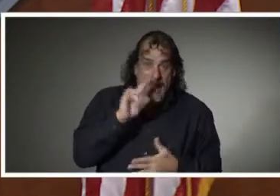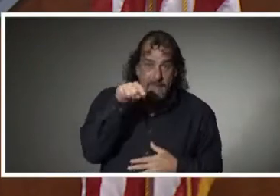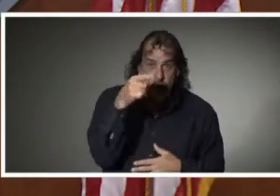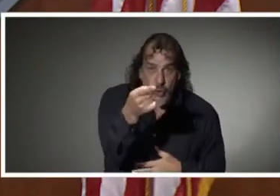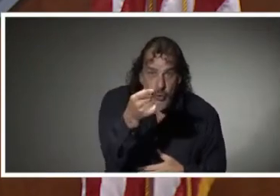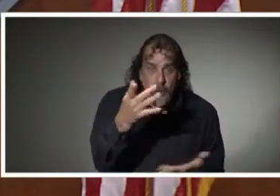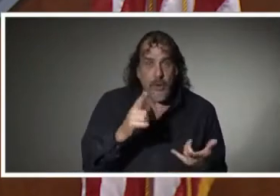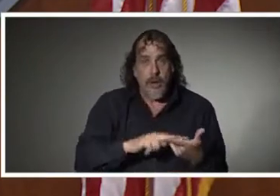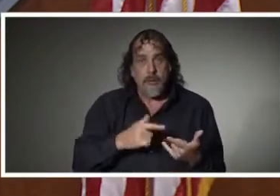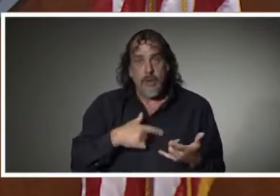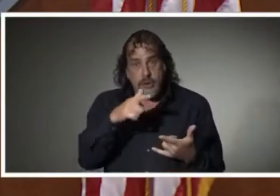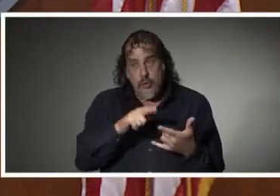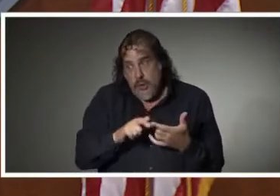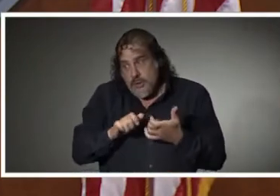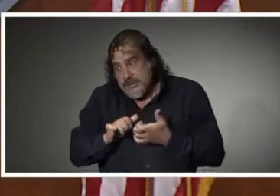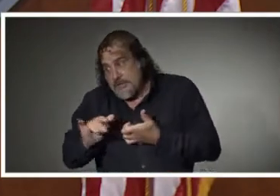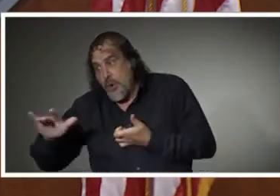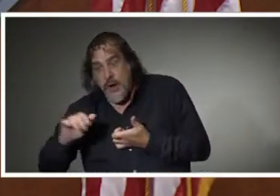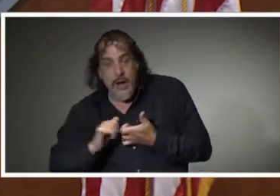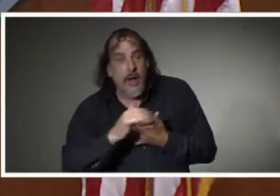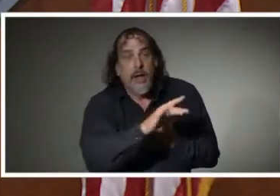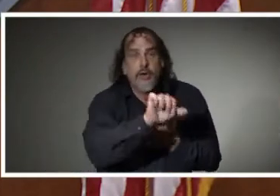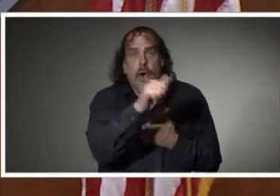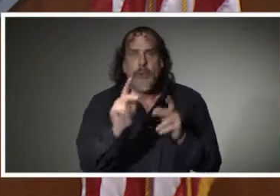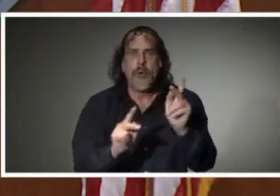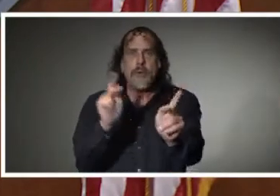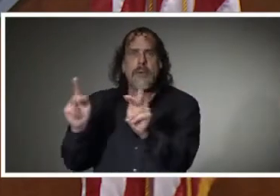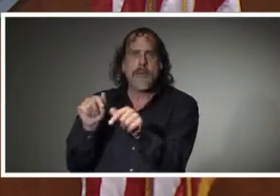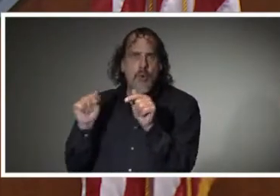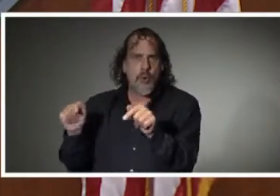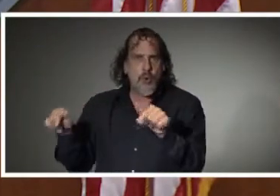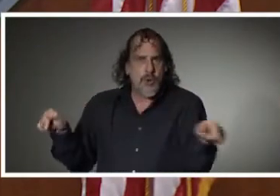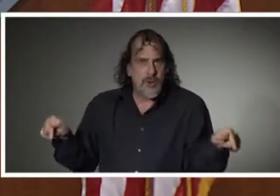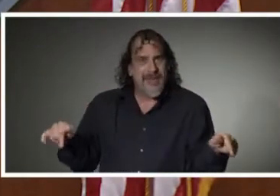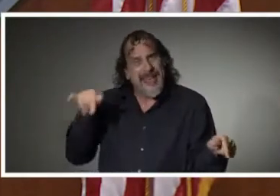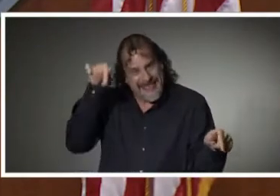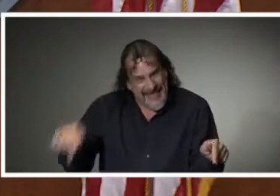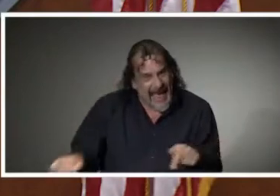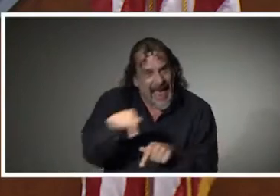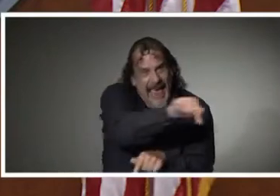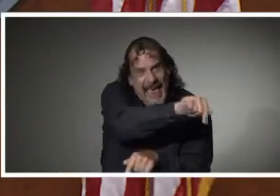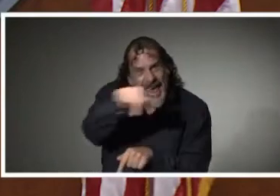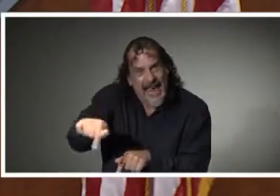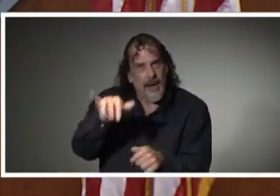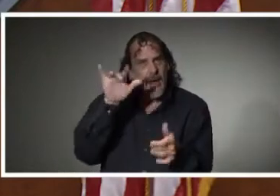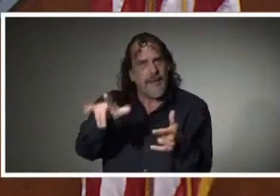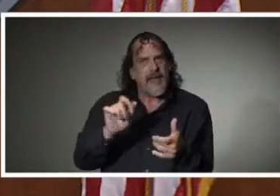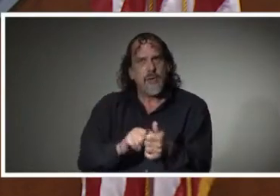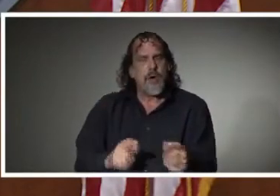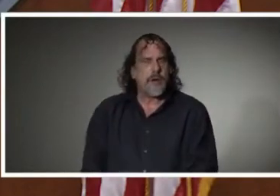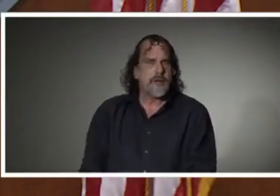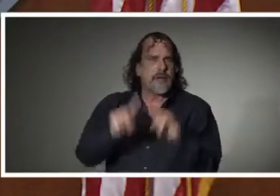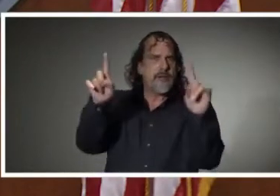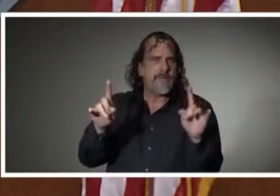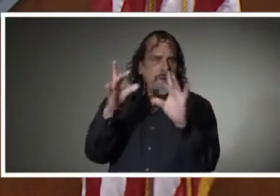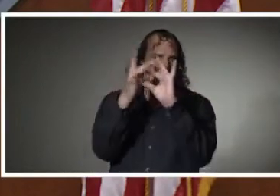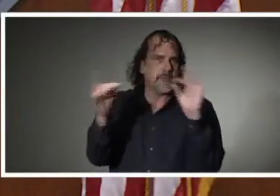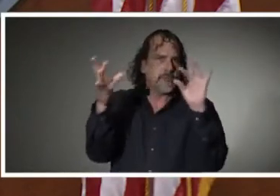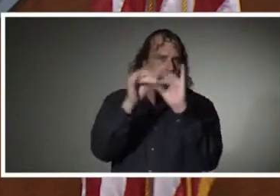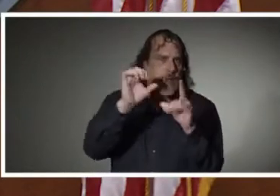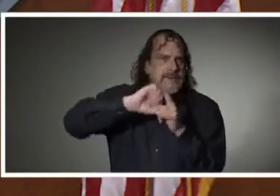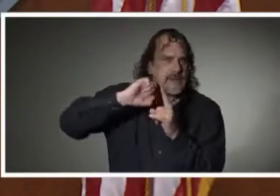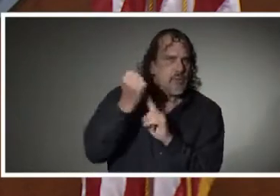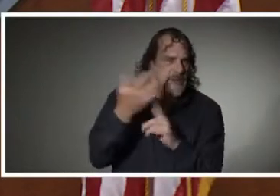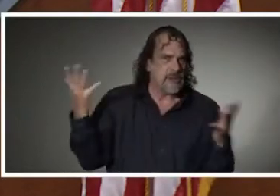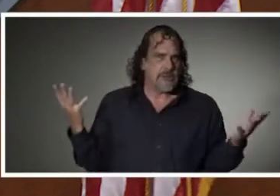It's likely you're going to spread it to someone else. And that's where the line changes from